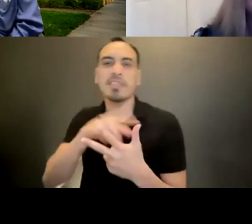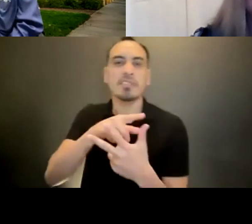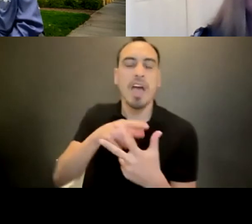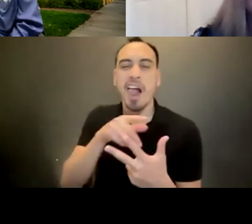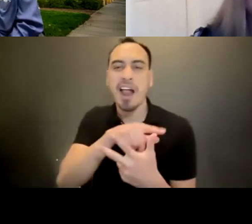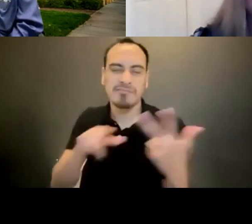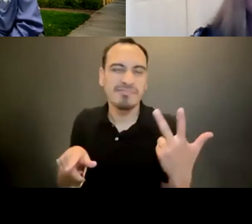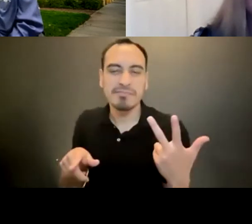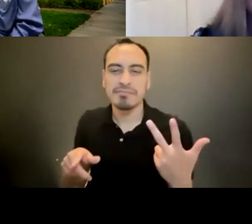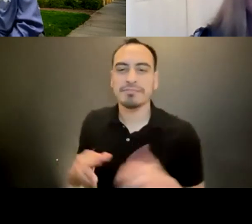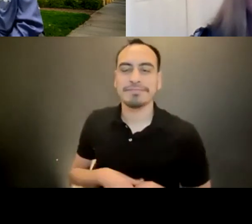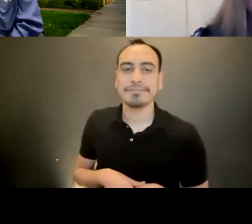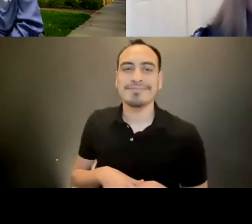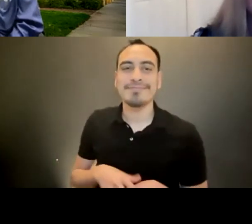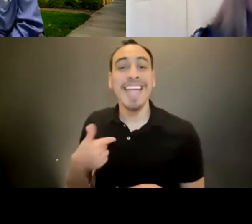out for this next question.